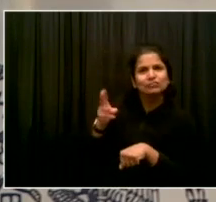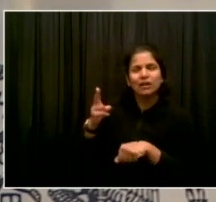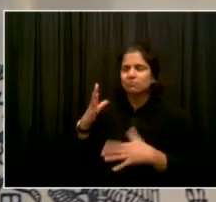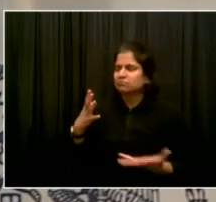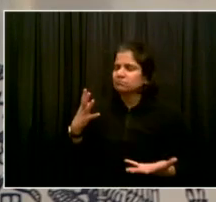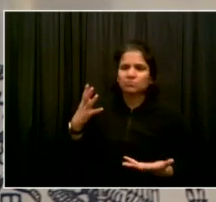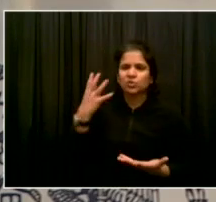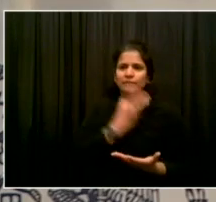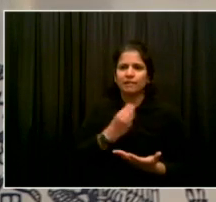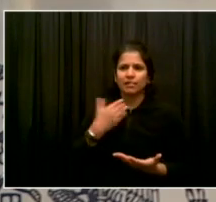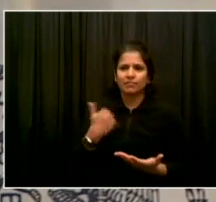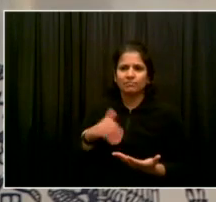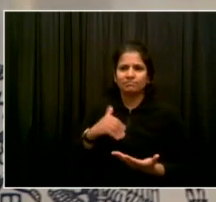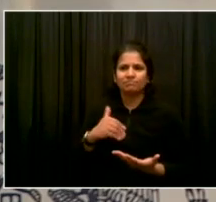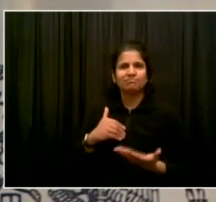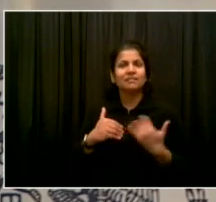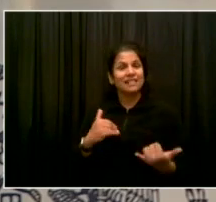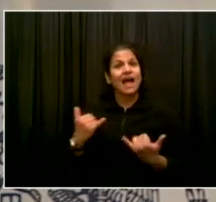a global competition